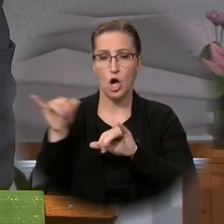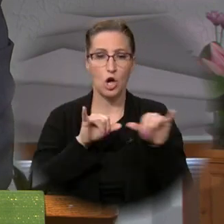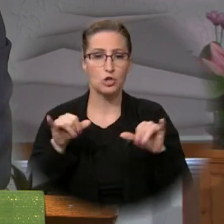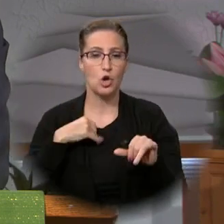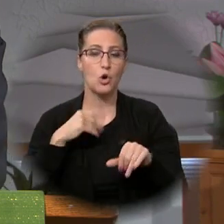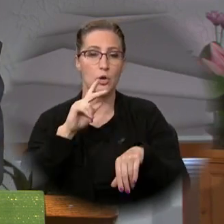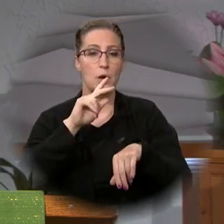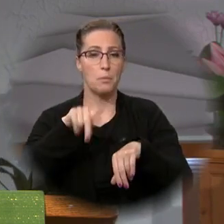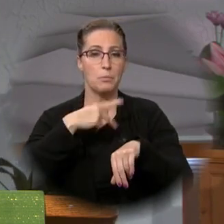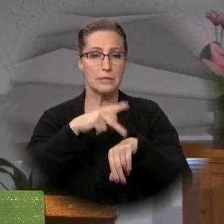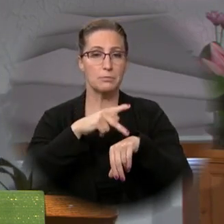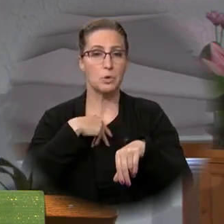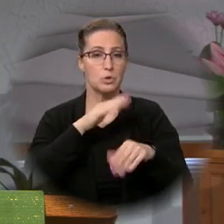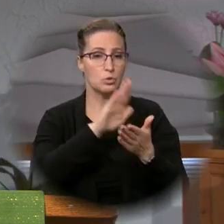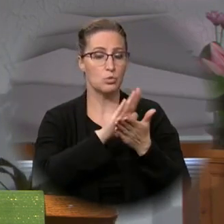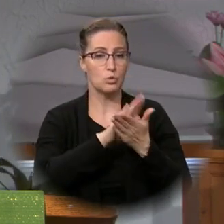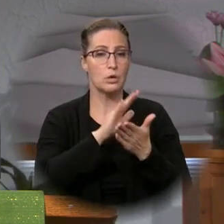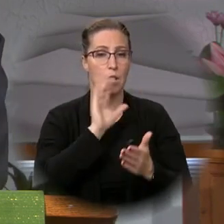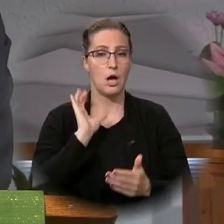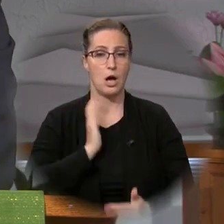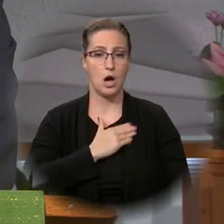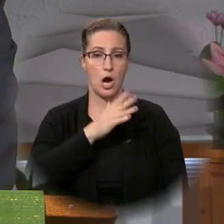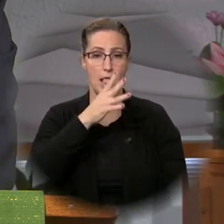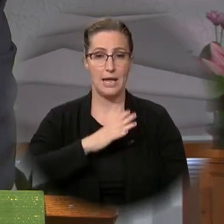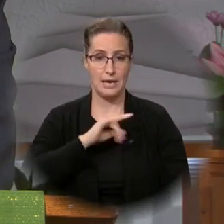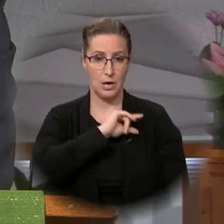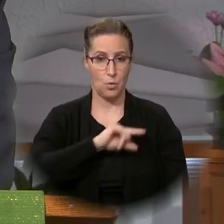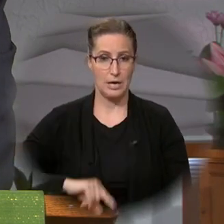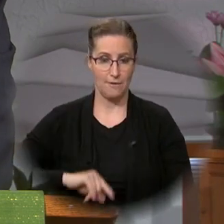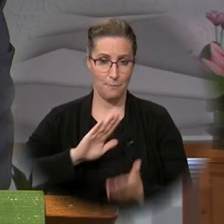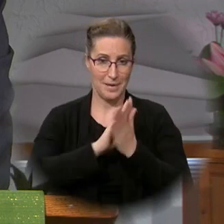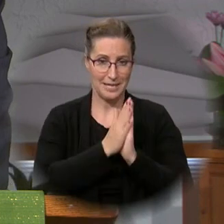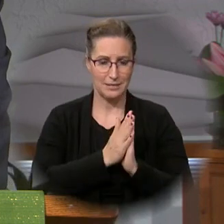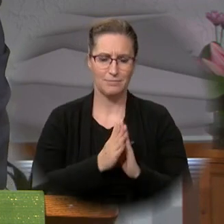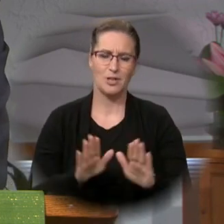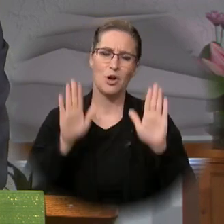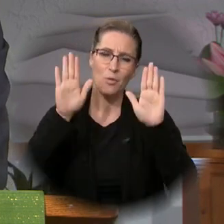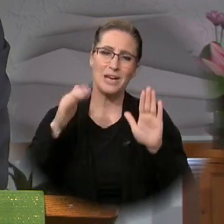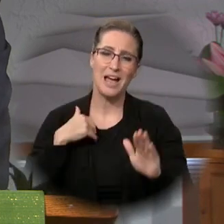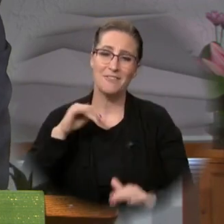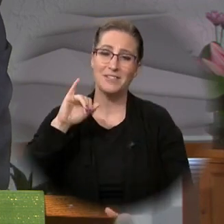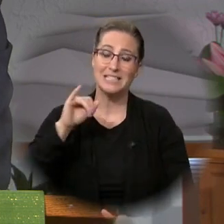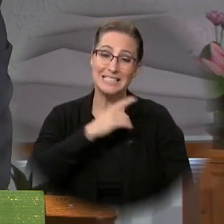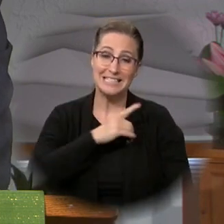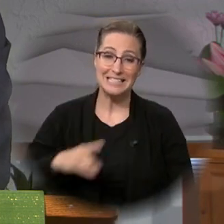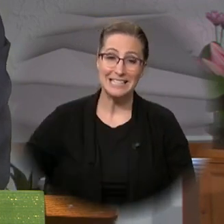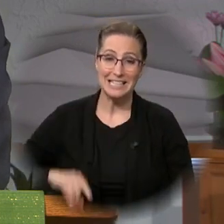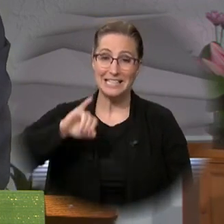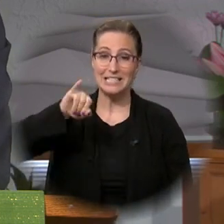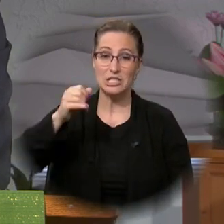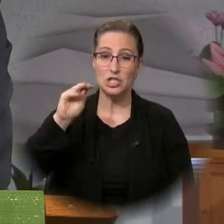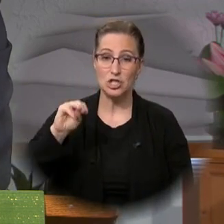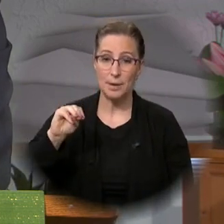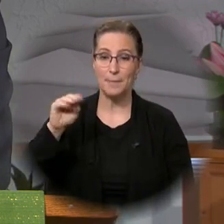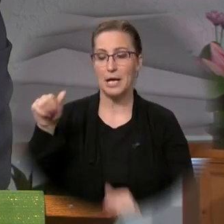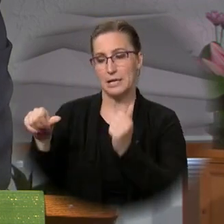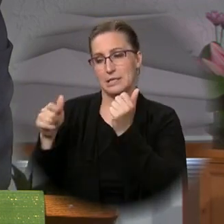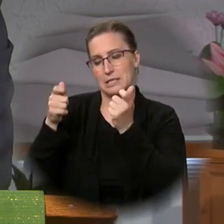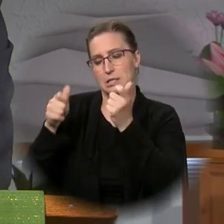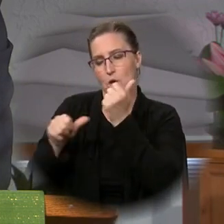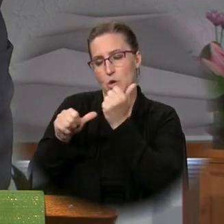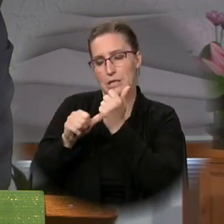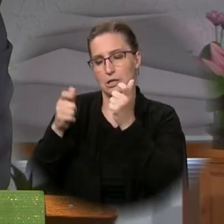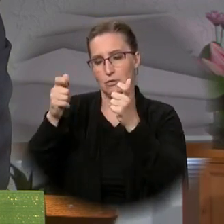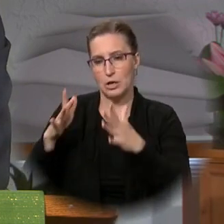Our Lady Queen of Peace Parish in Madison. Once again, it's great to have back Deacon Jim Hagemeyer, the Associate Director of the Apostolate